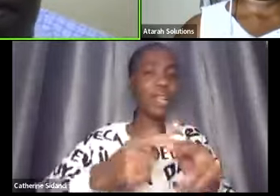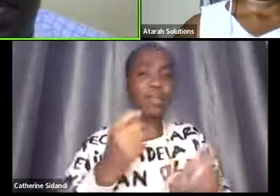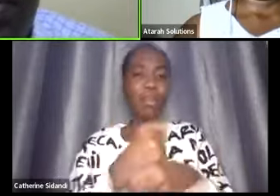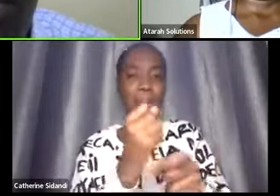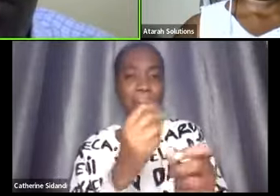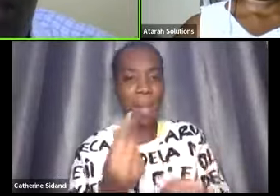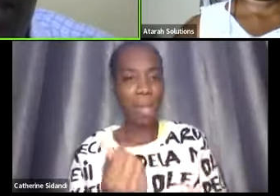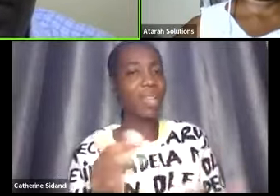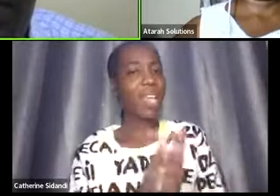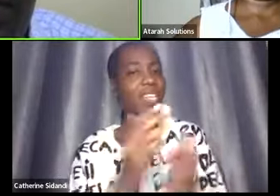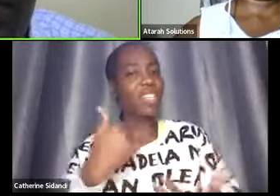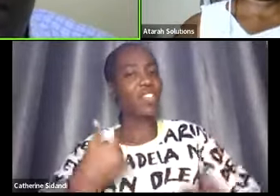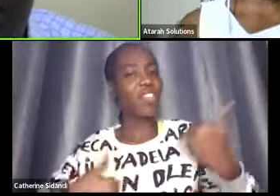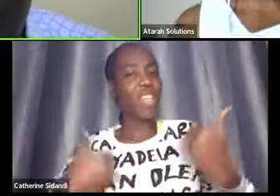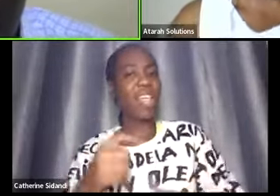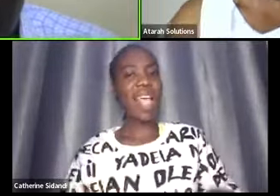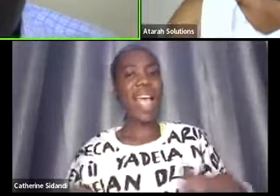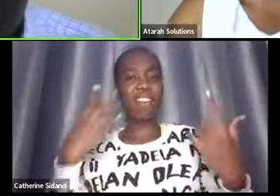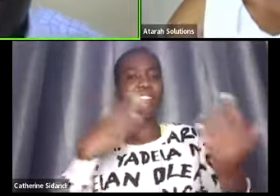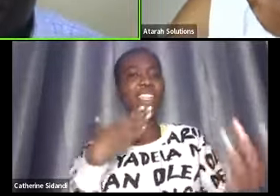life. Thank you very much.